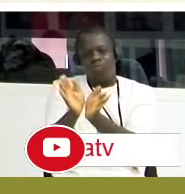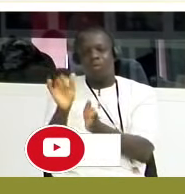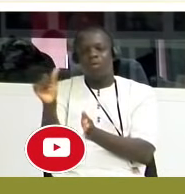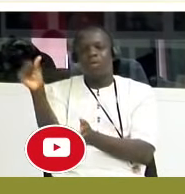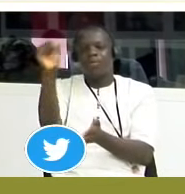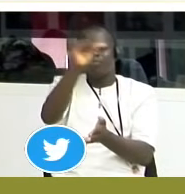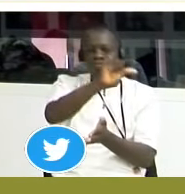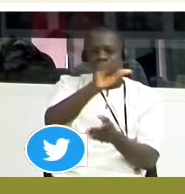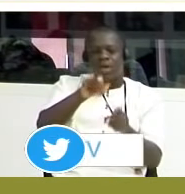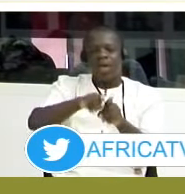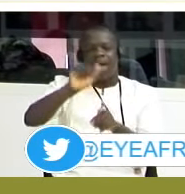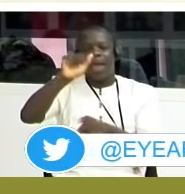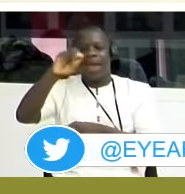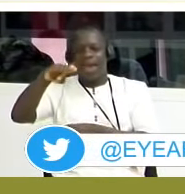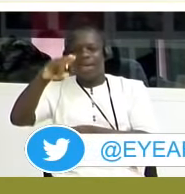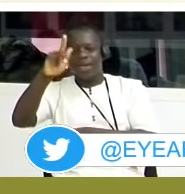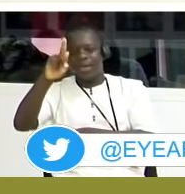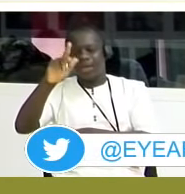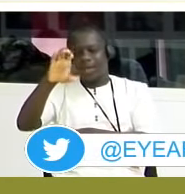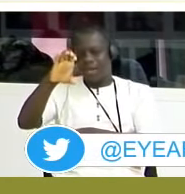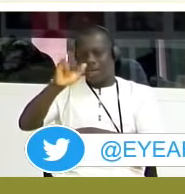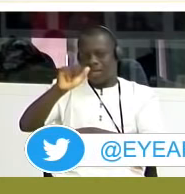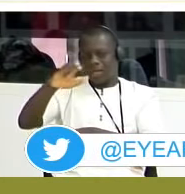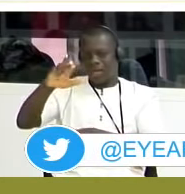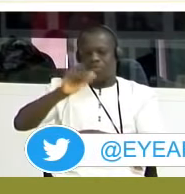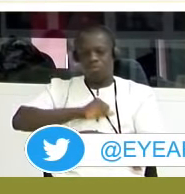their gendarmerie professional course.